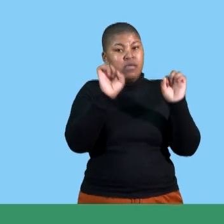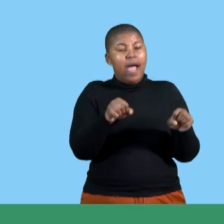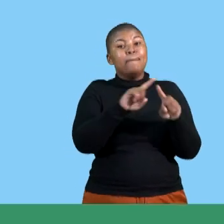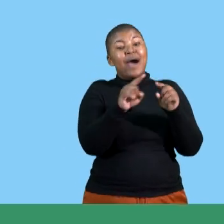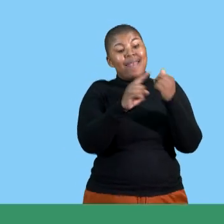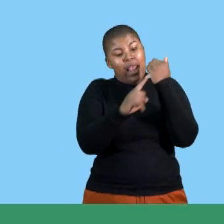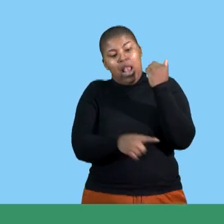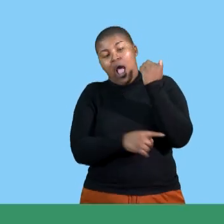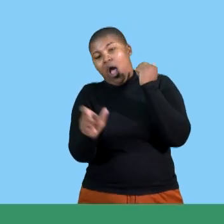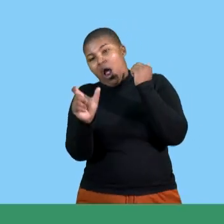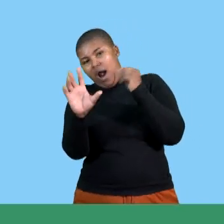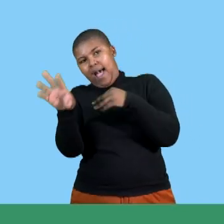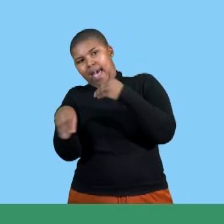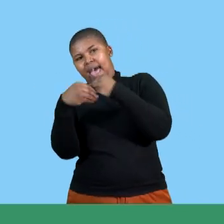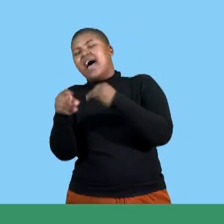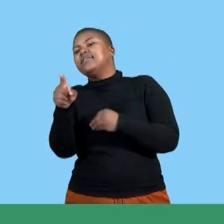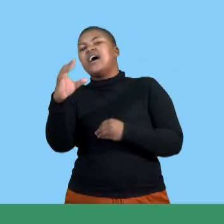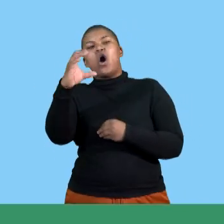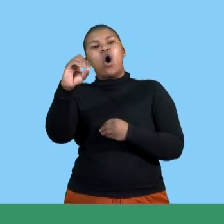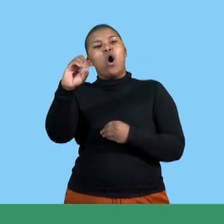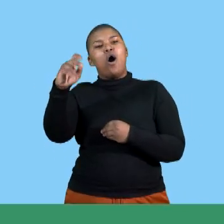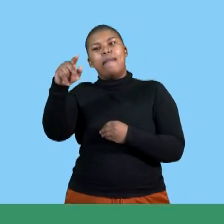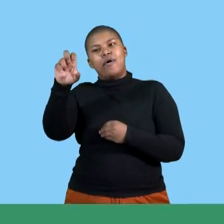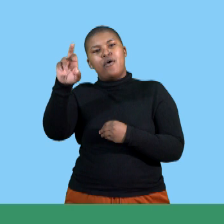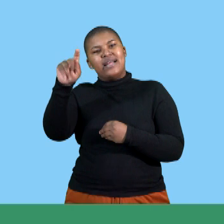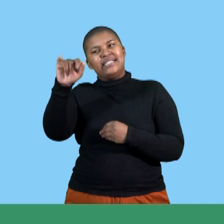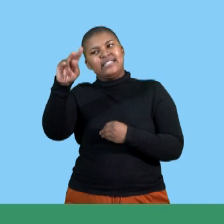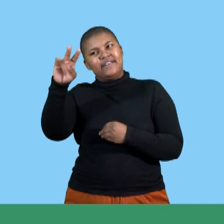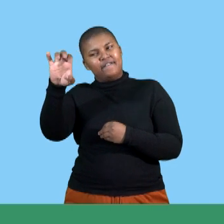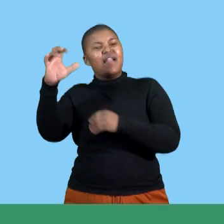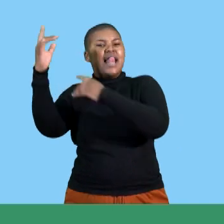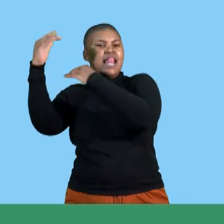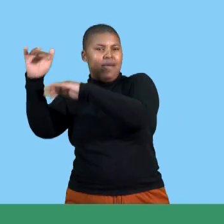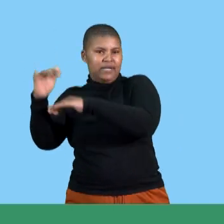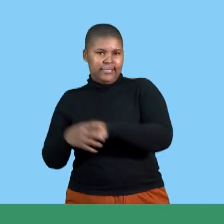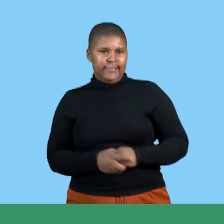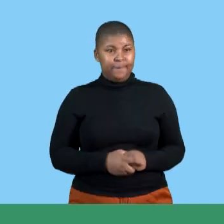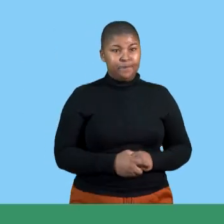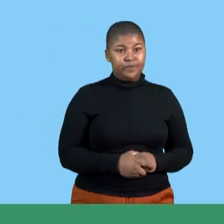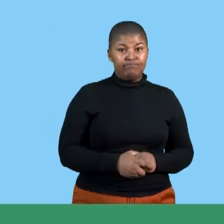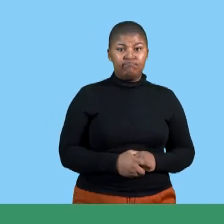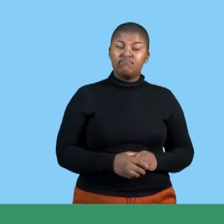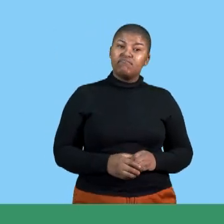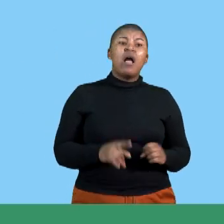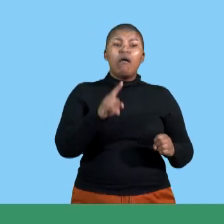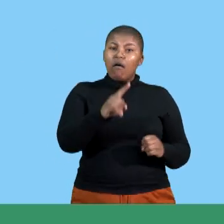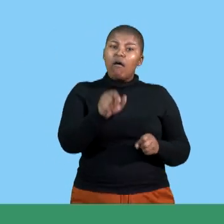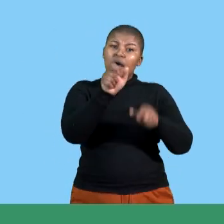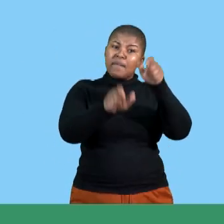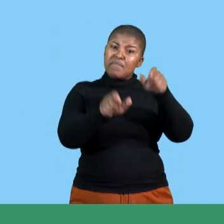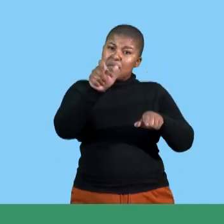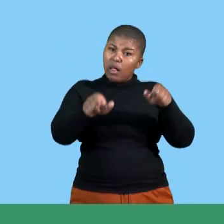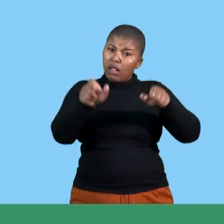by savers rather than profit. So the members of cooperative are motivated by savers rather